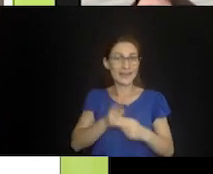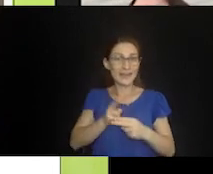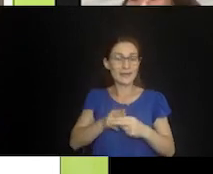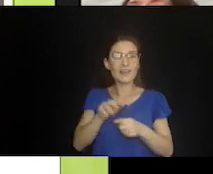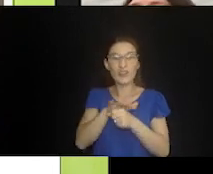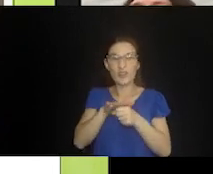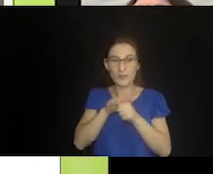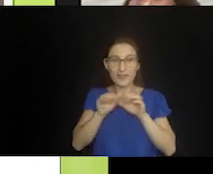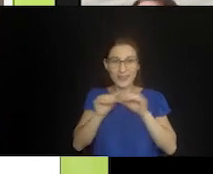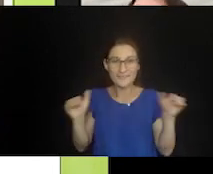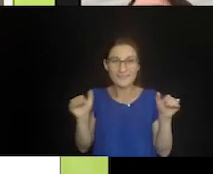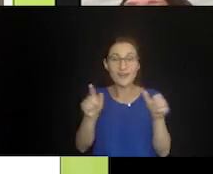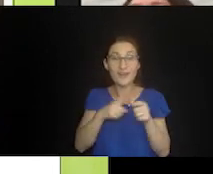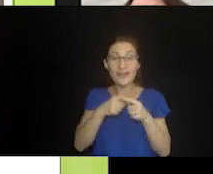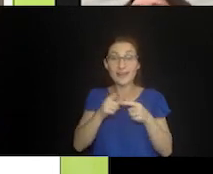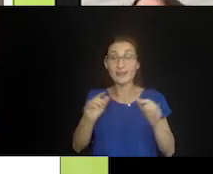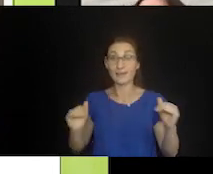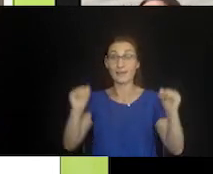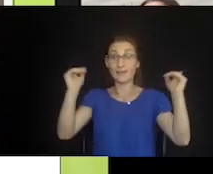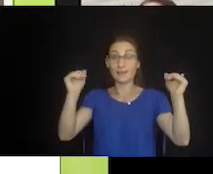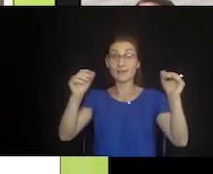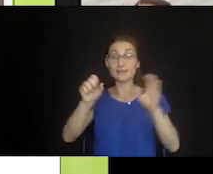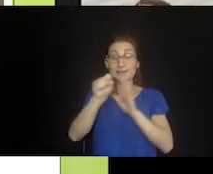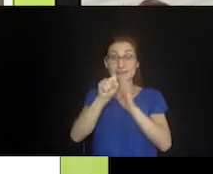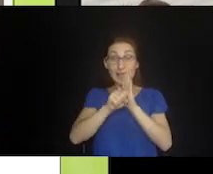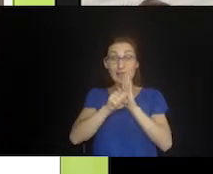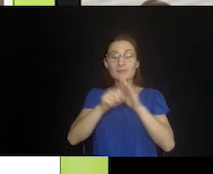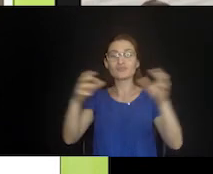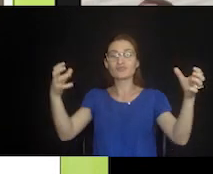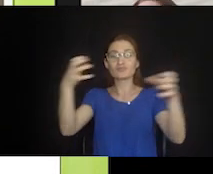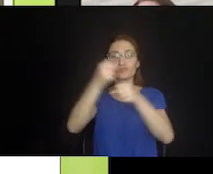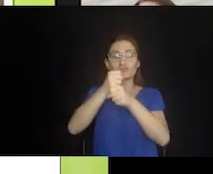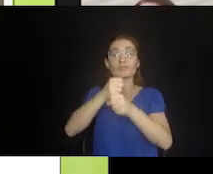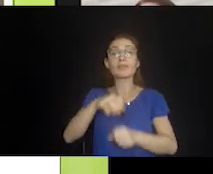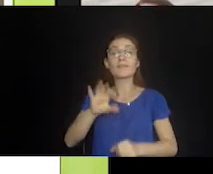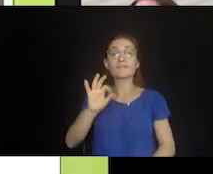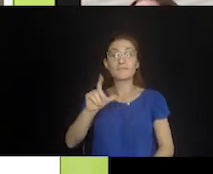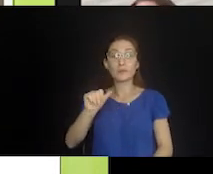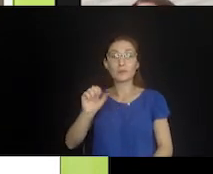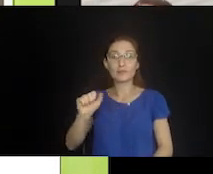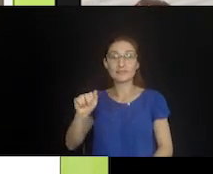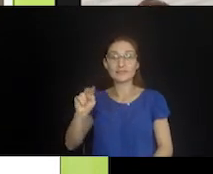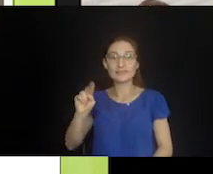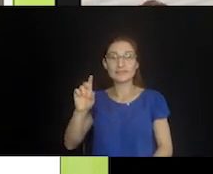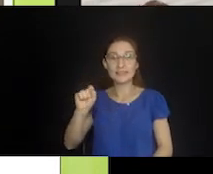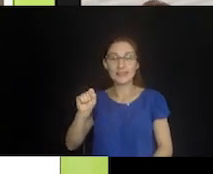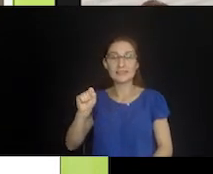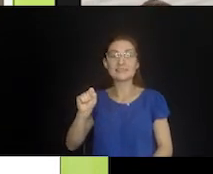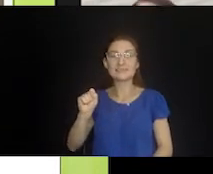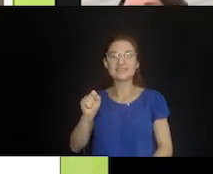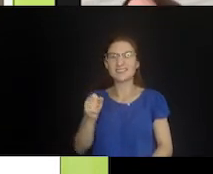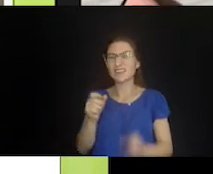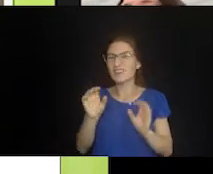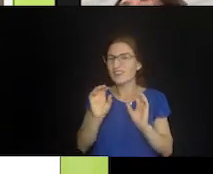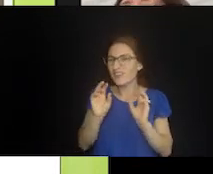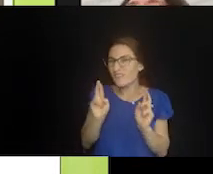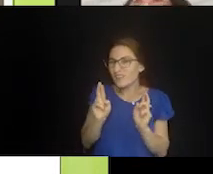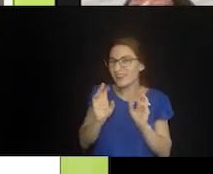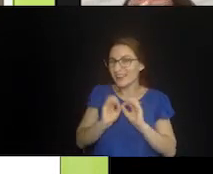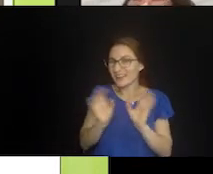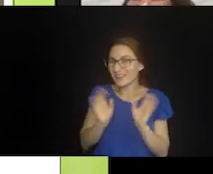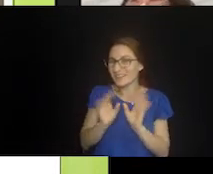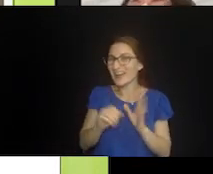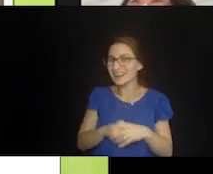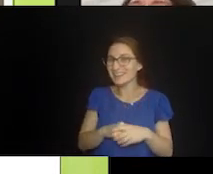to pick your own name at the local level, and then all of us together are Florida Sand as the statewide group.